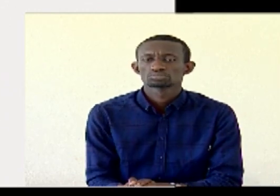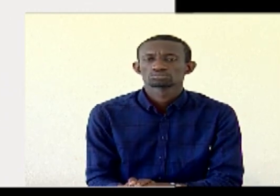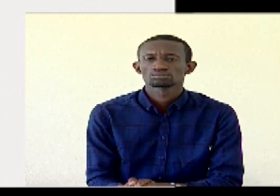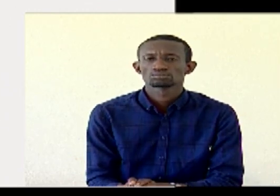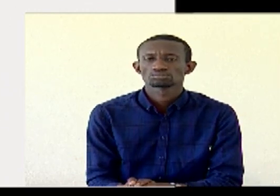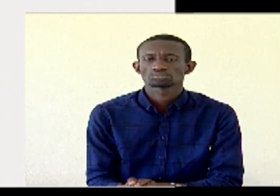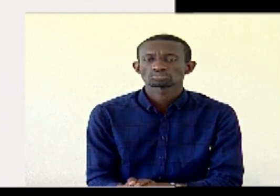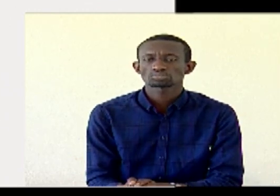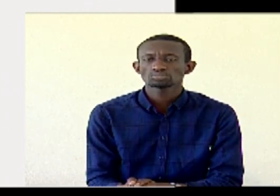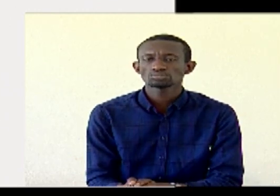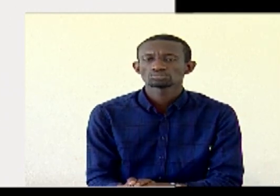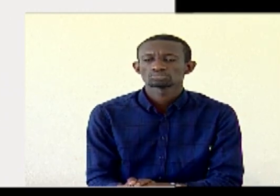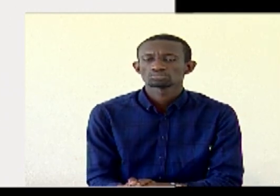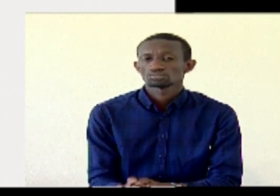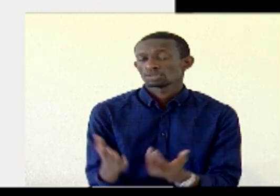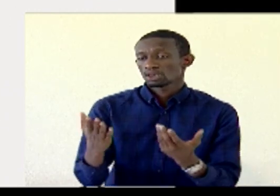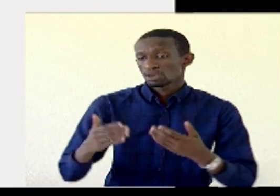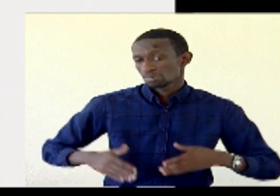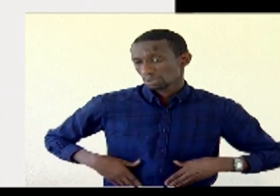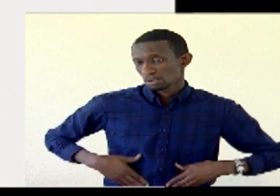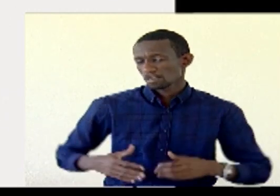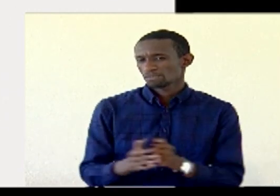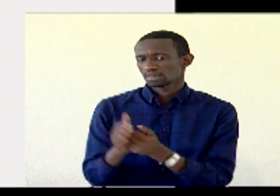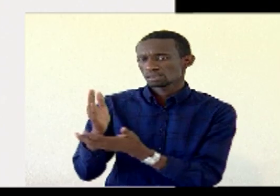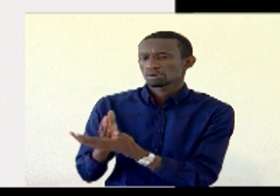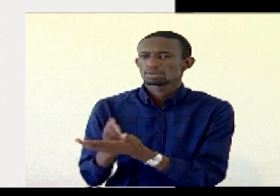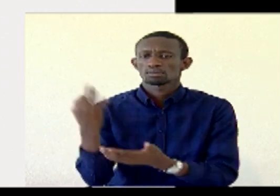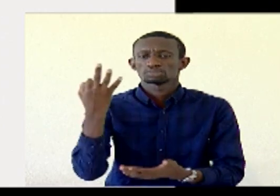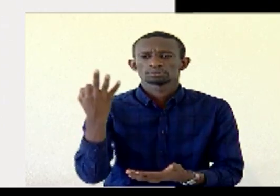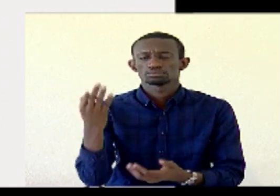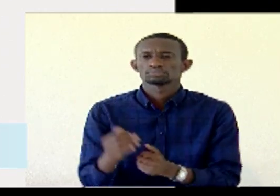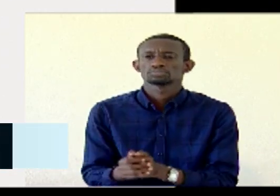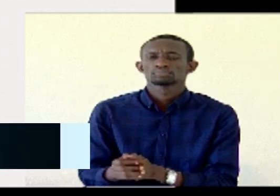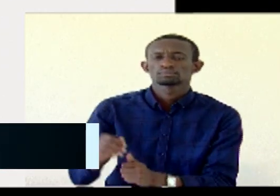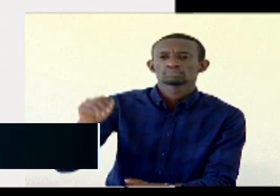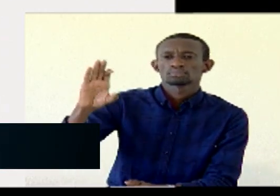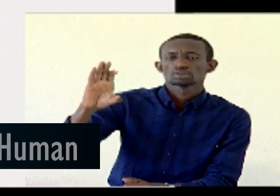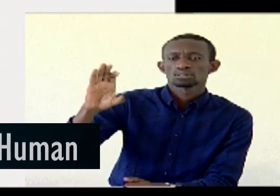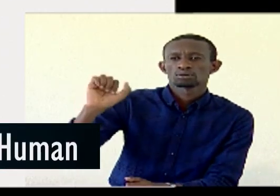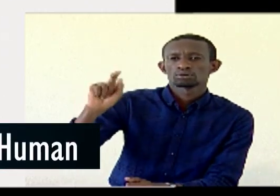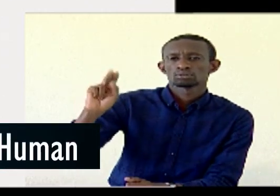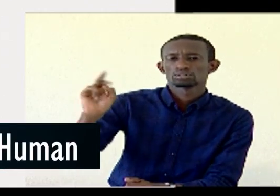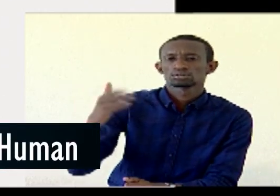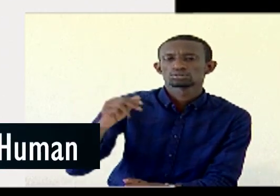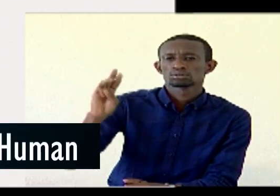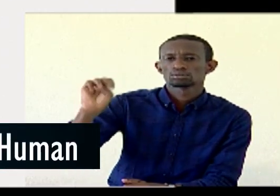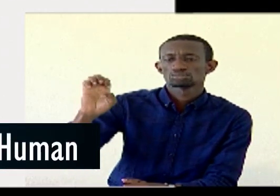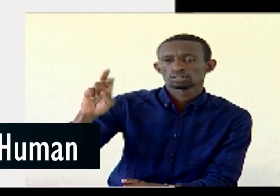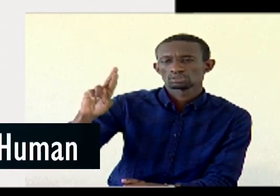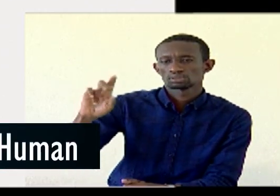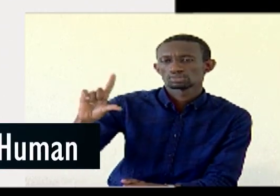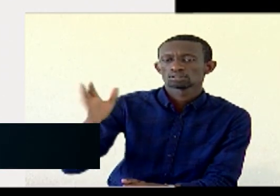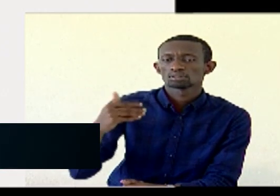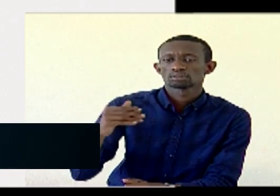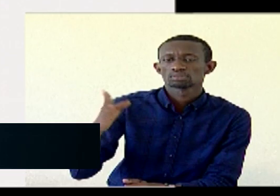I can make it to be 3 major parts. We have the cortex, we have the medulla, and we have the pelvis. These are the 3 major